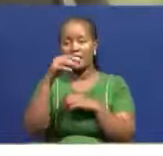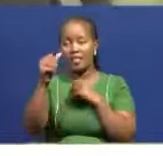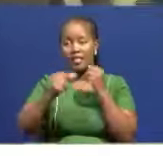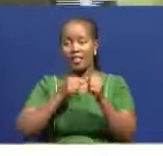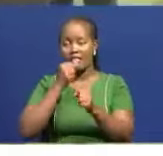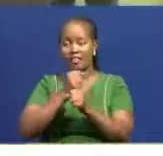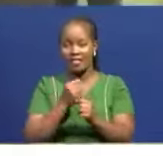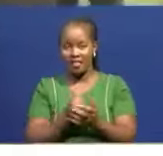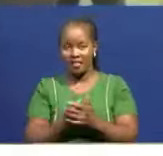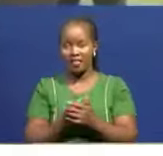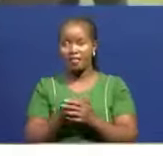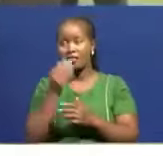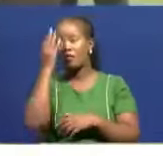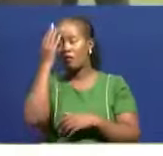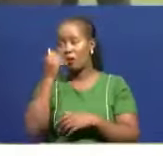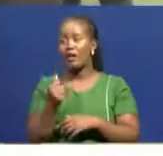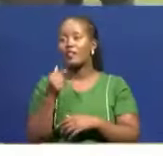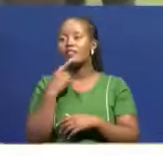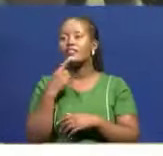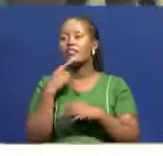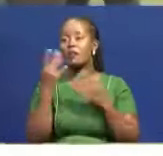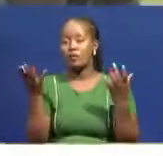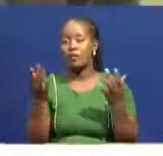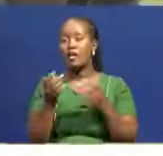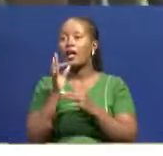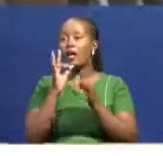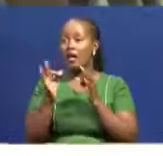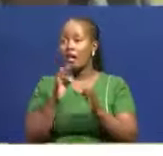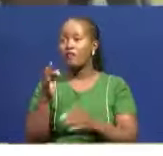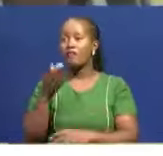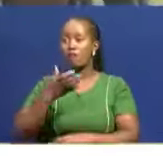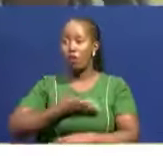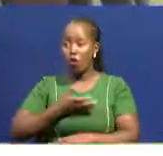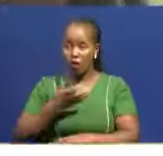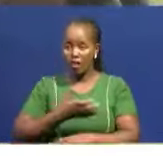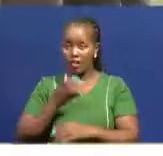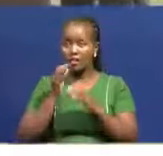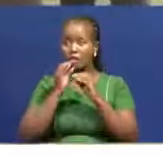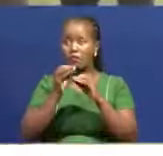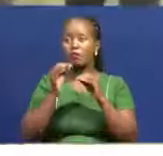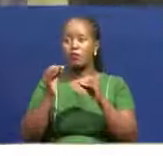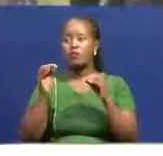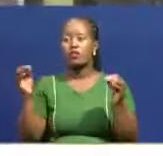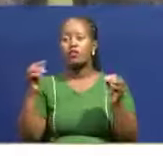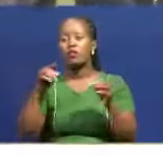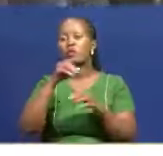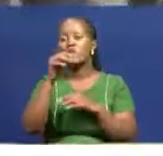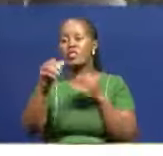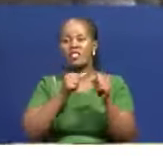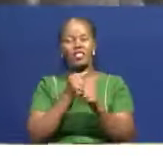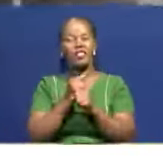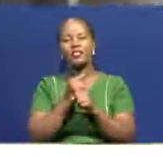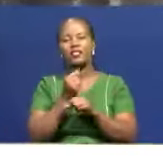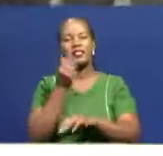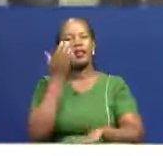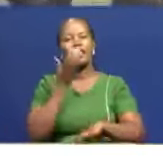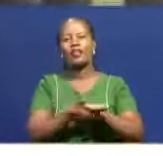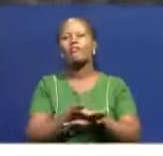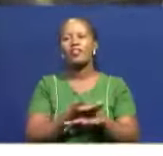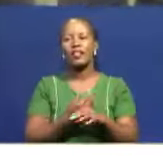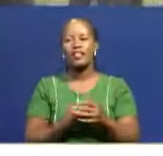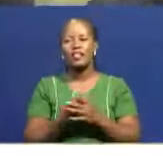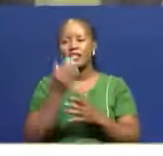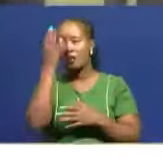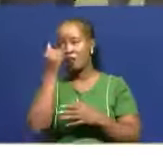clubs who've taken. That's why I told you, if they did not take ownership of this series this year, it would have been very difficult to hold, because